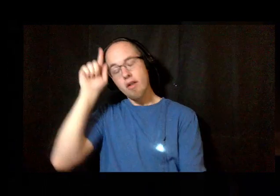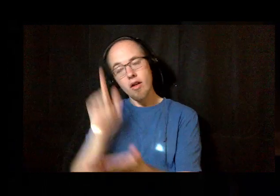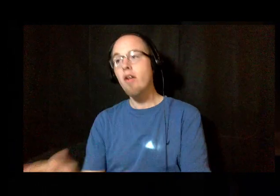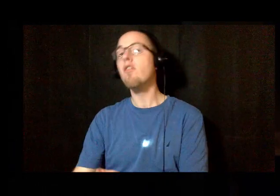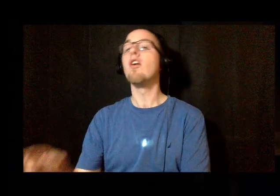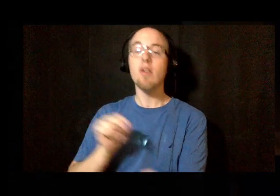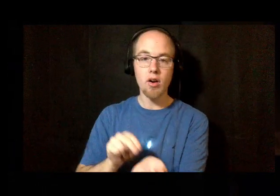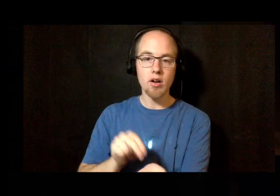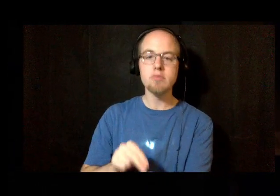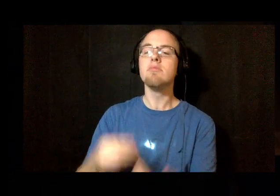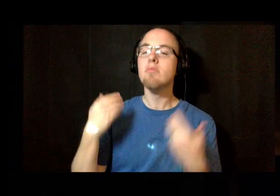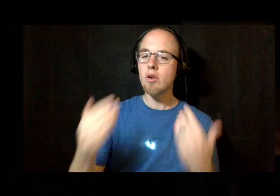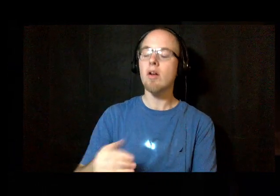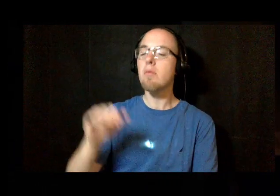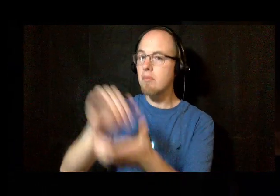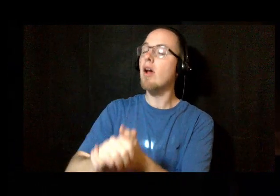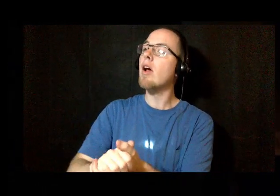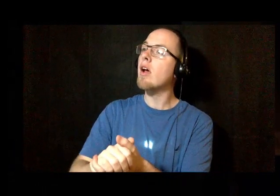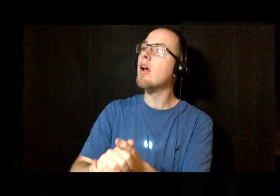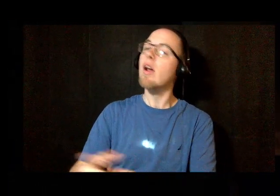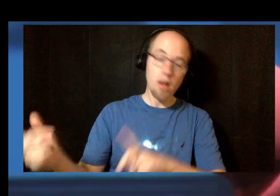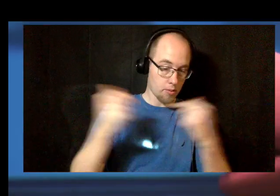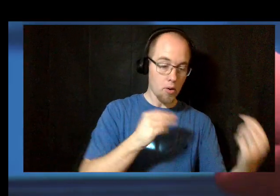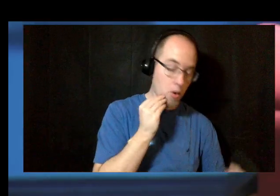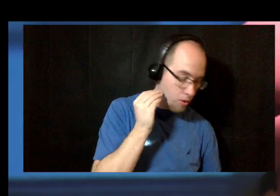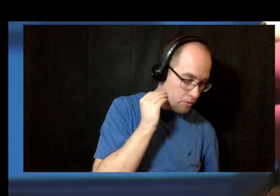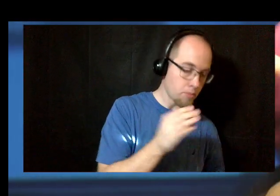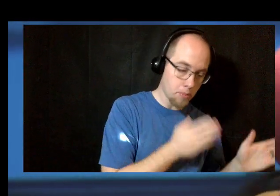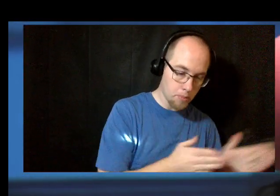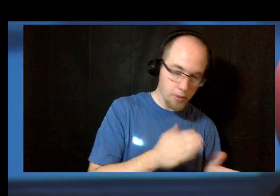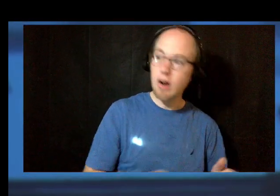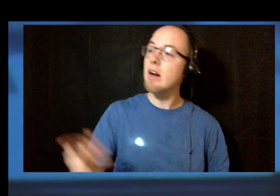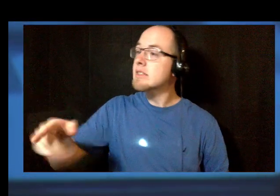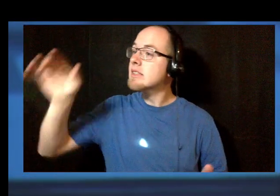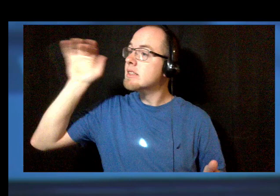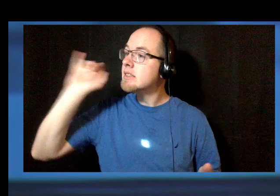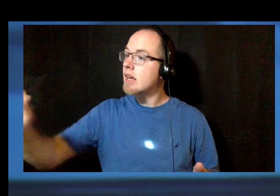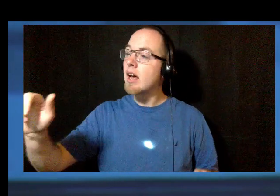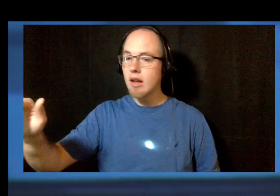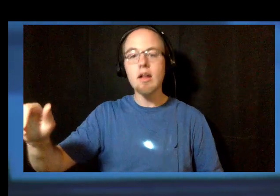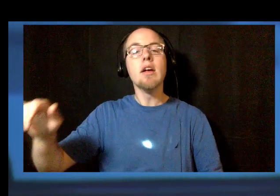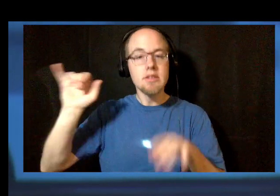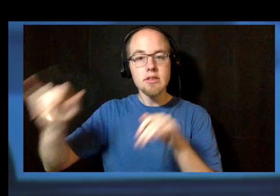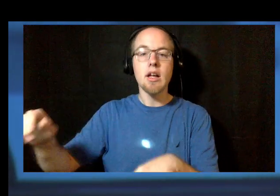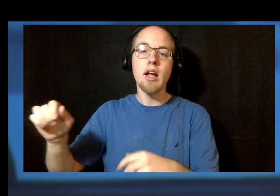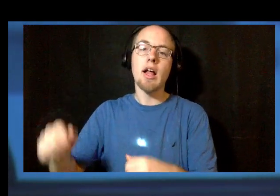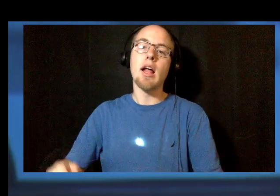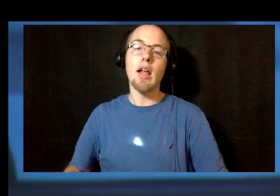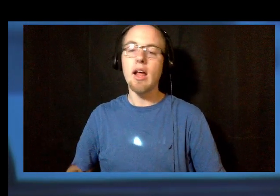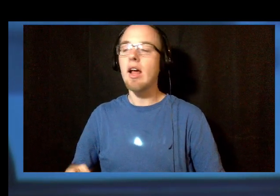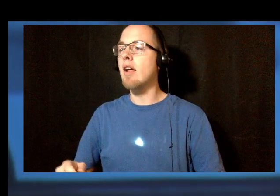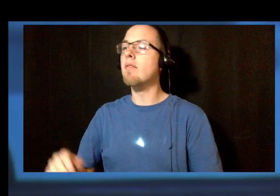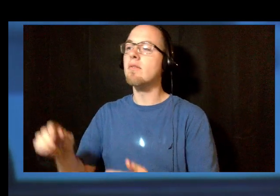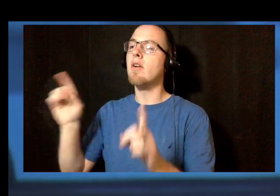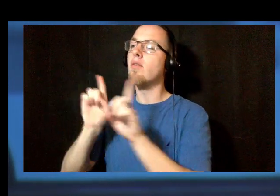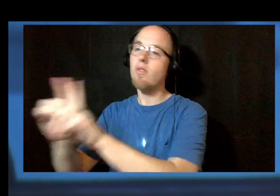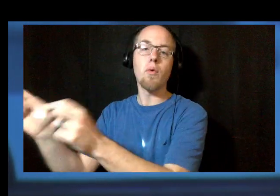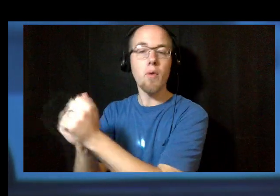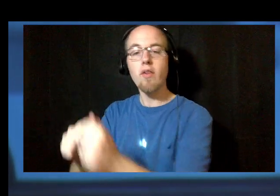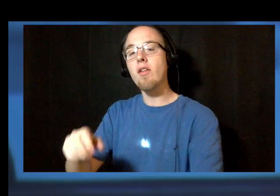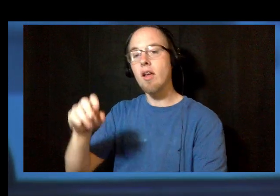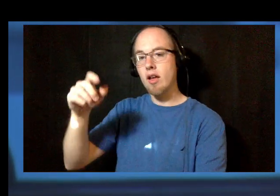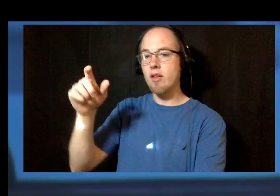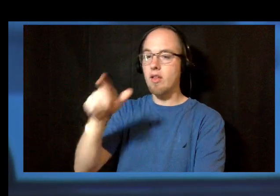to get married. He came home to prepare, she stayed there and ditched him for an Italian soldier, which initiated a lifelong pattern